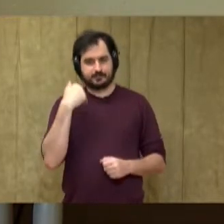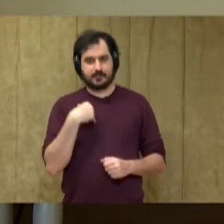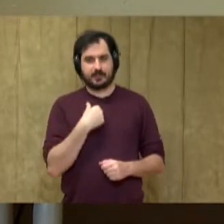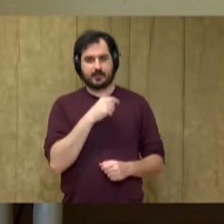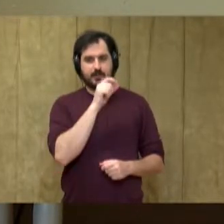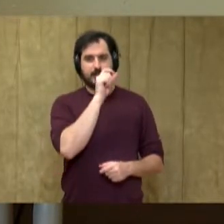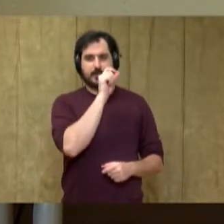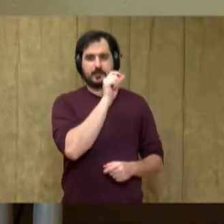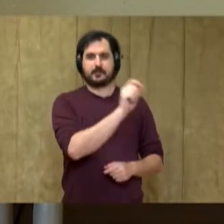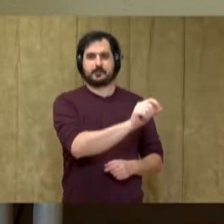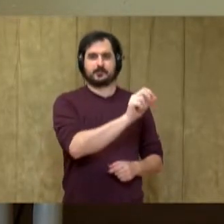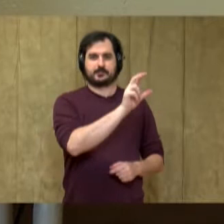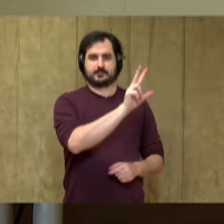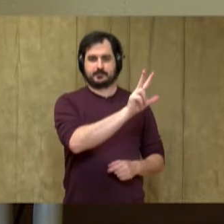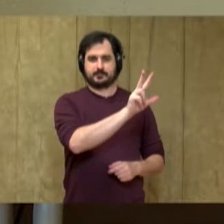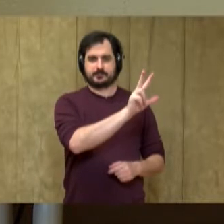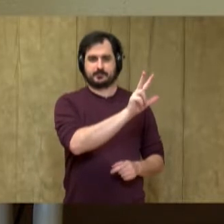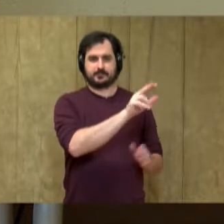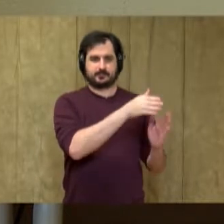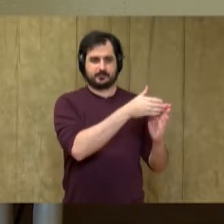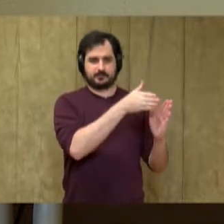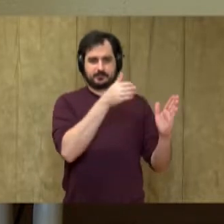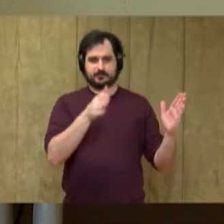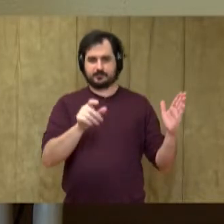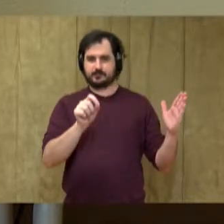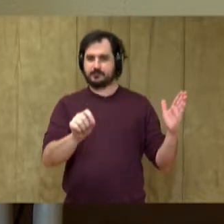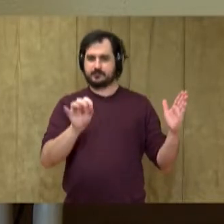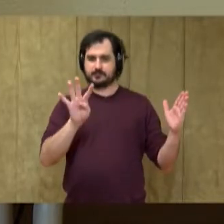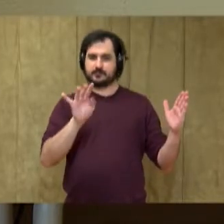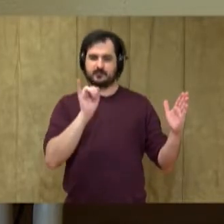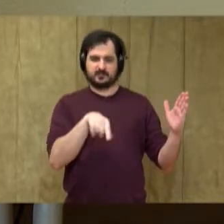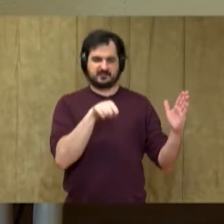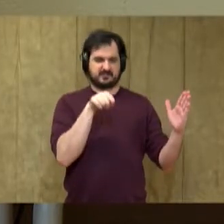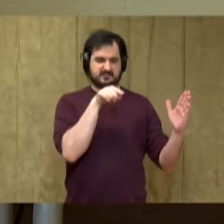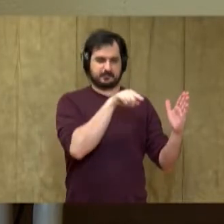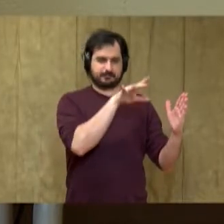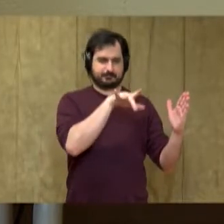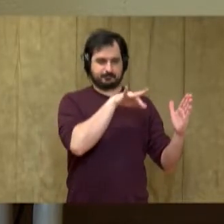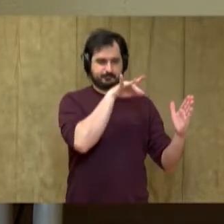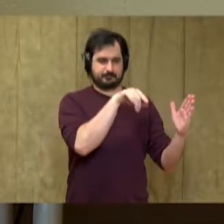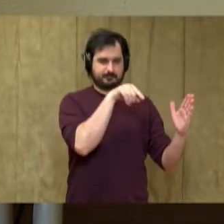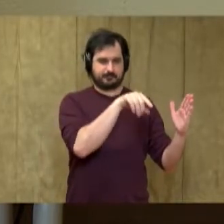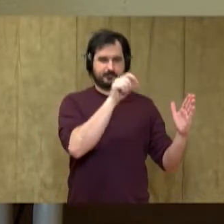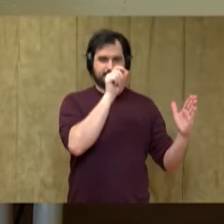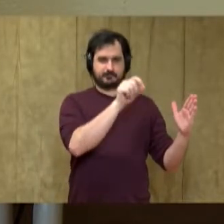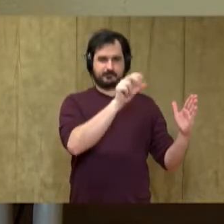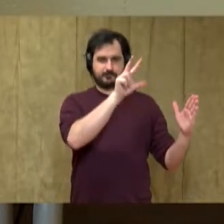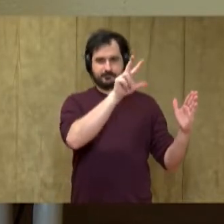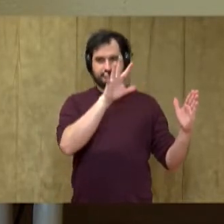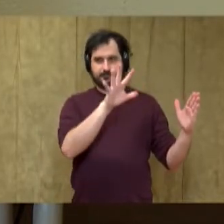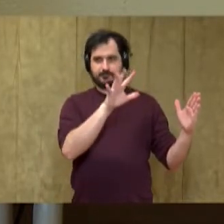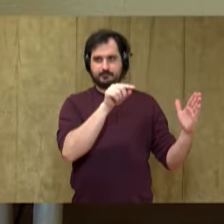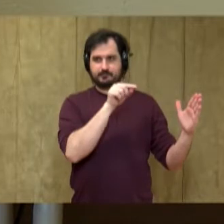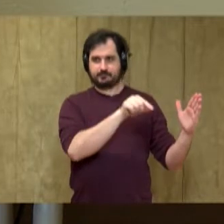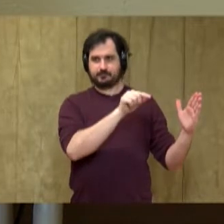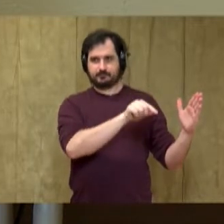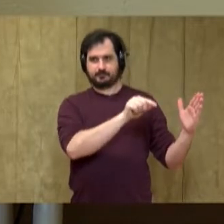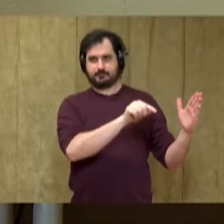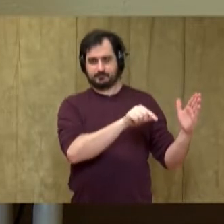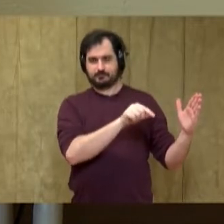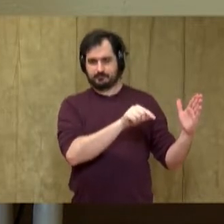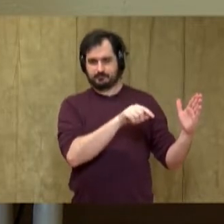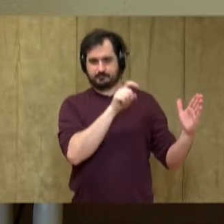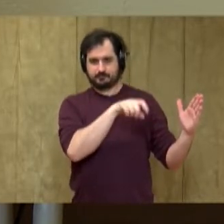35 hundredths is going to be right in the middle of 3 tenths and 4 tenths. So that's going to be